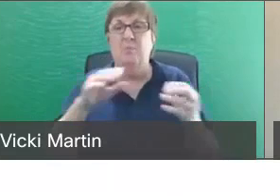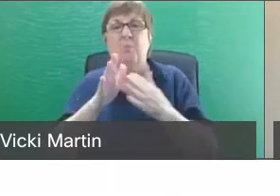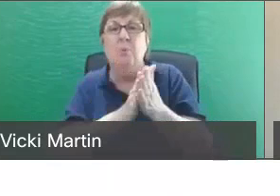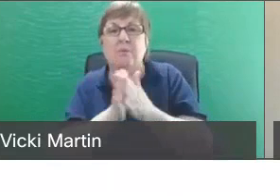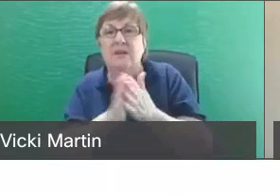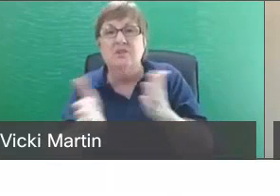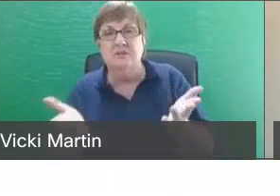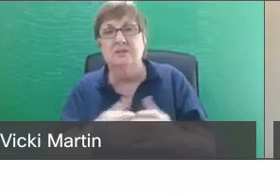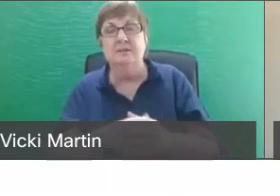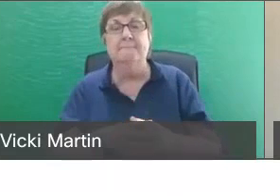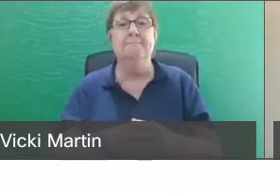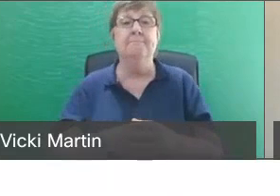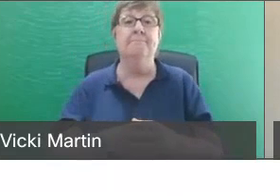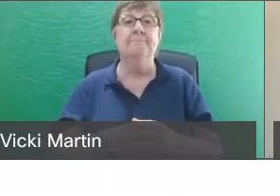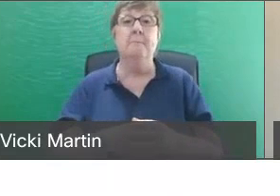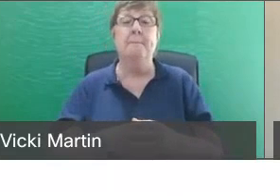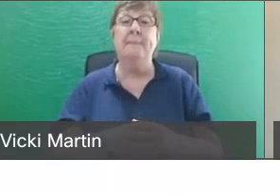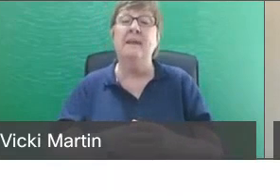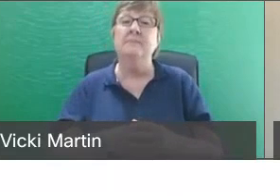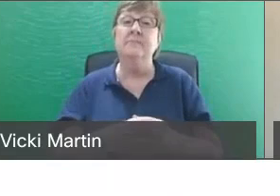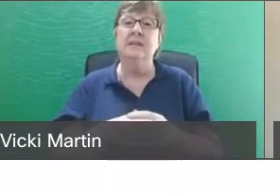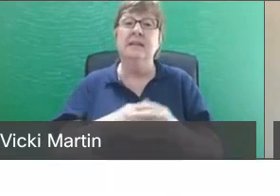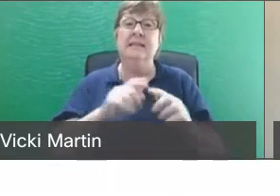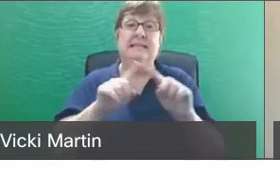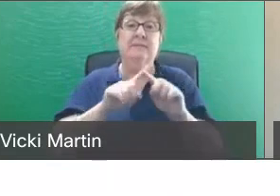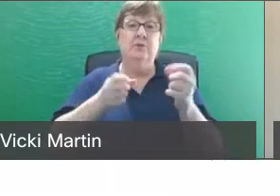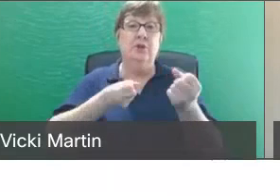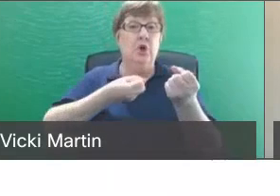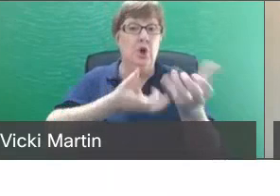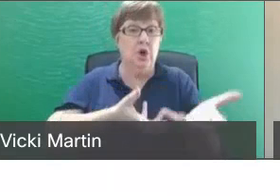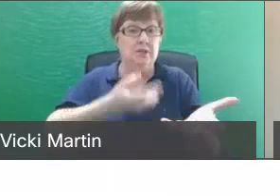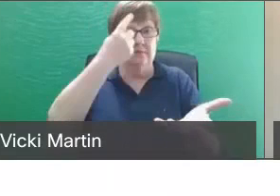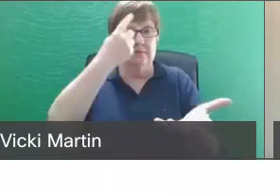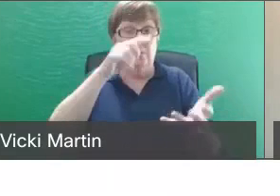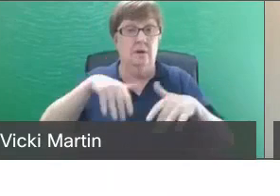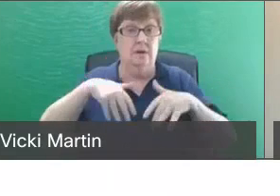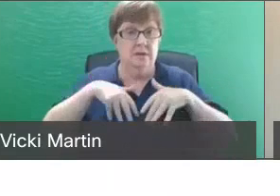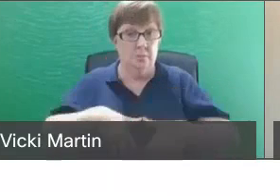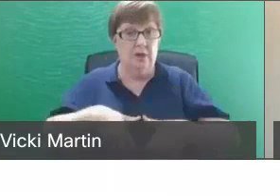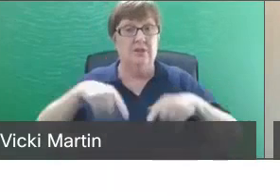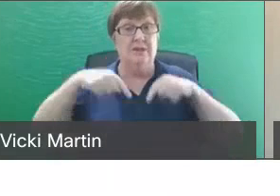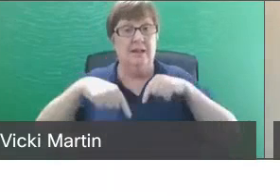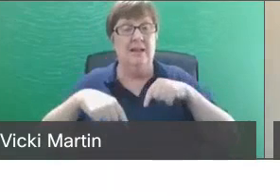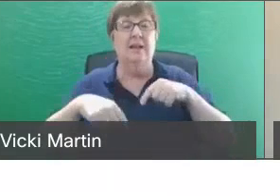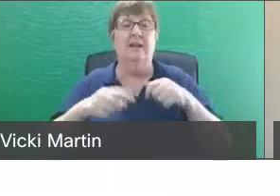So what causes depression and anxiety? First and foremost, genetics can be a